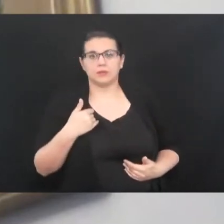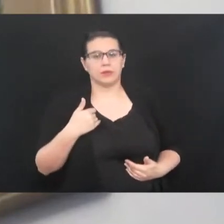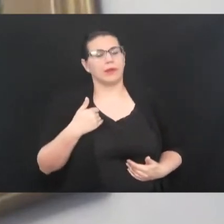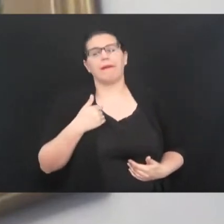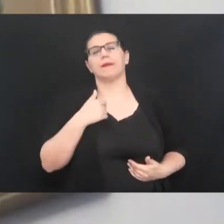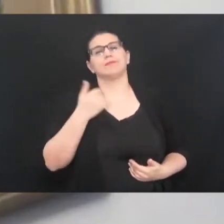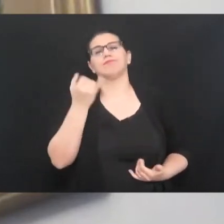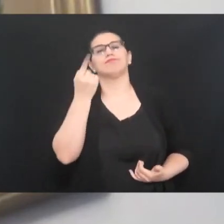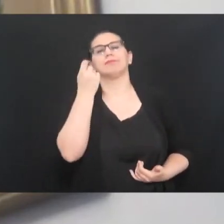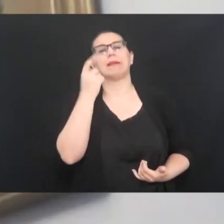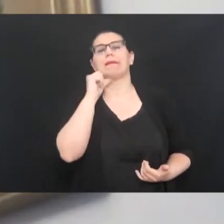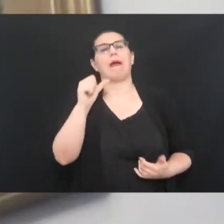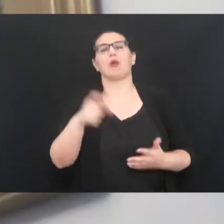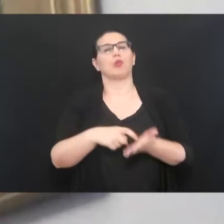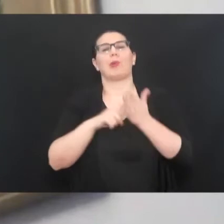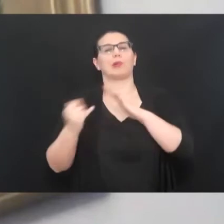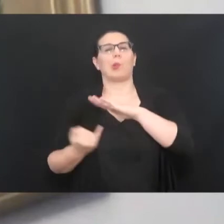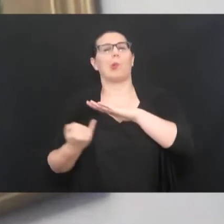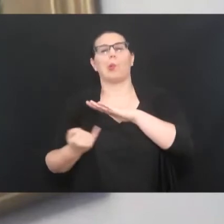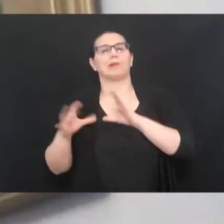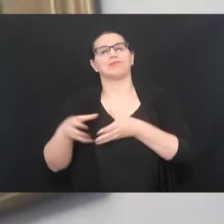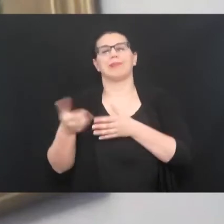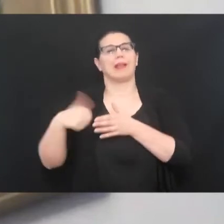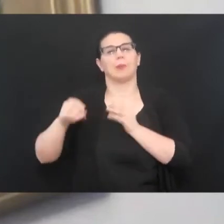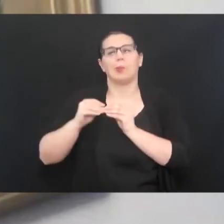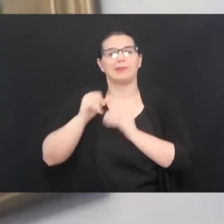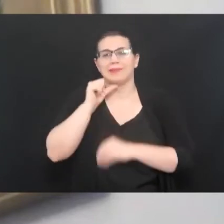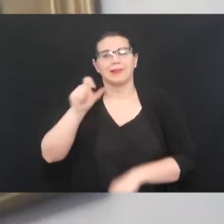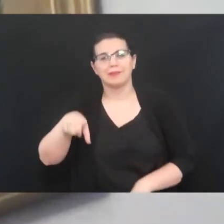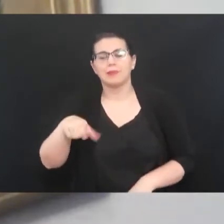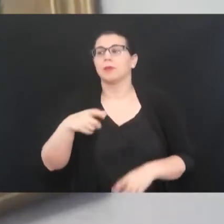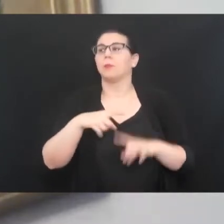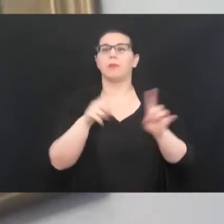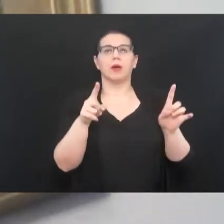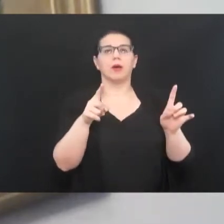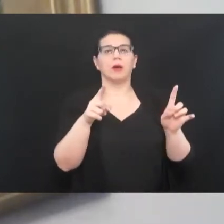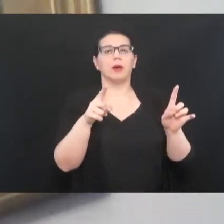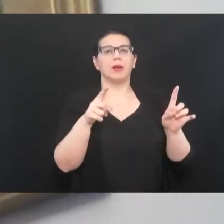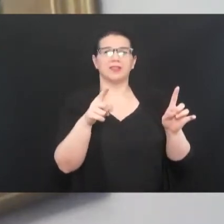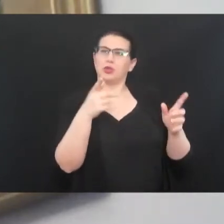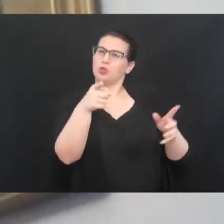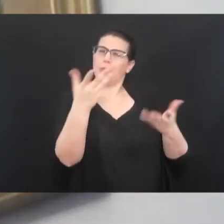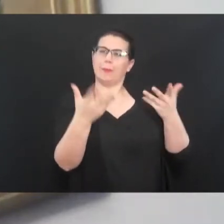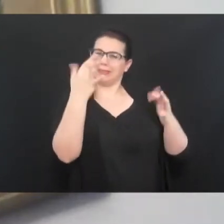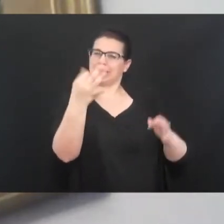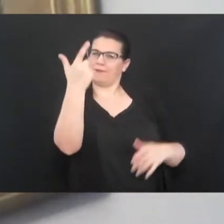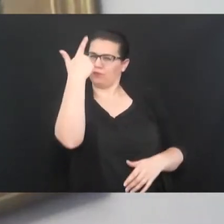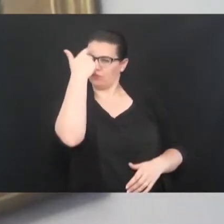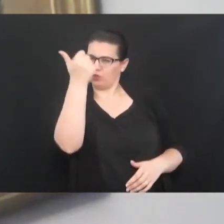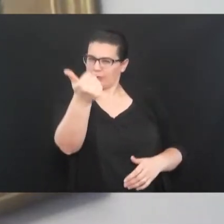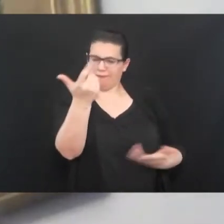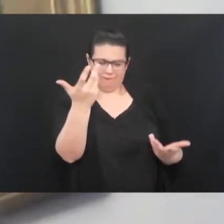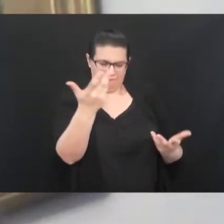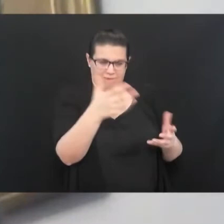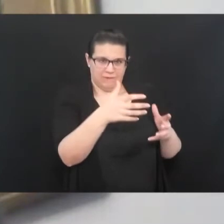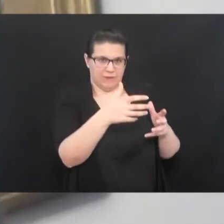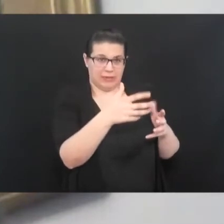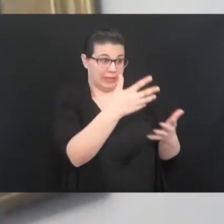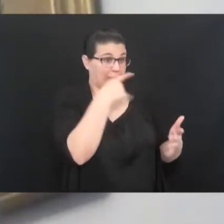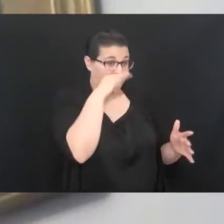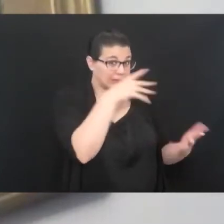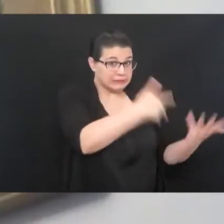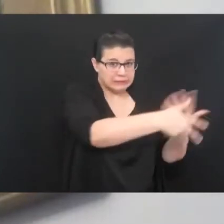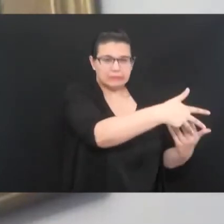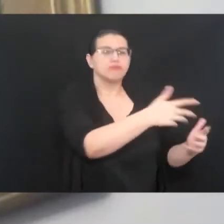as the benefits of the vaccine does make that, you might want to at least not go around children or someone that's highly susceptible that can get sick, or